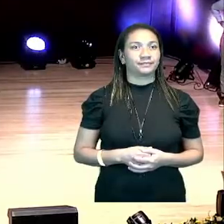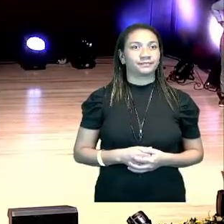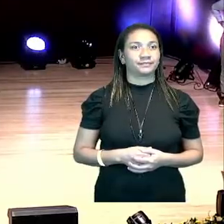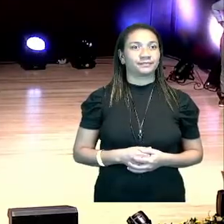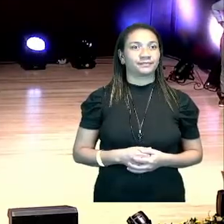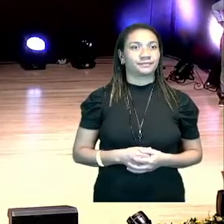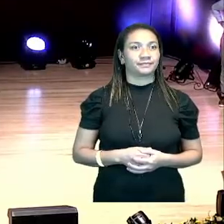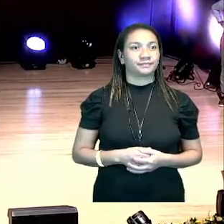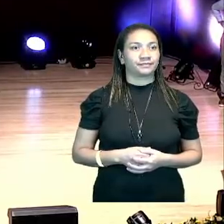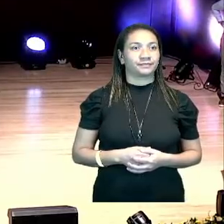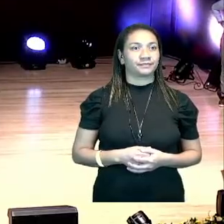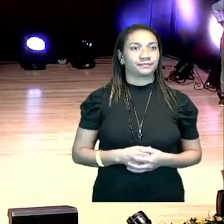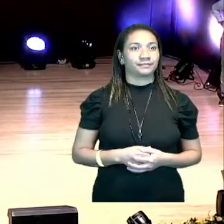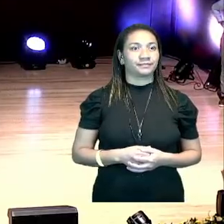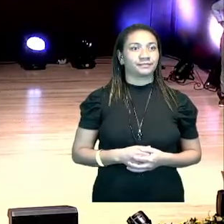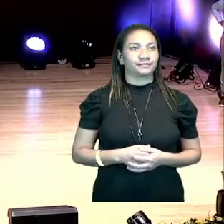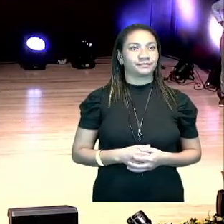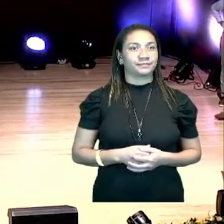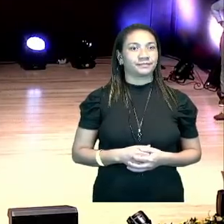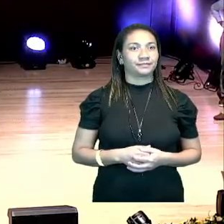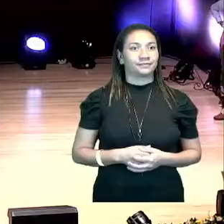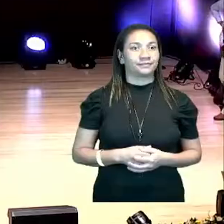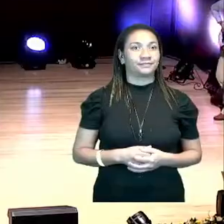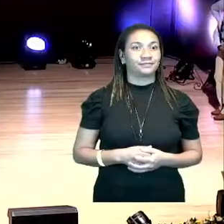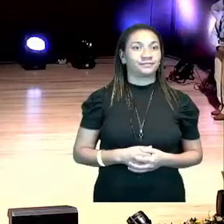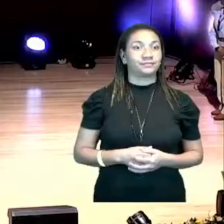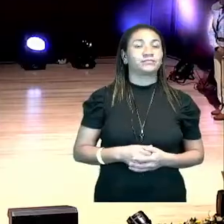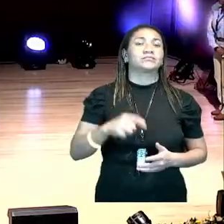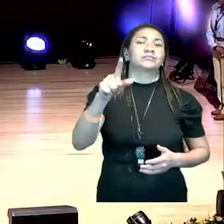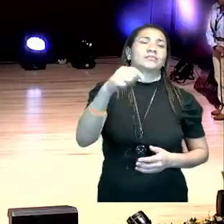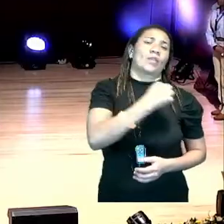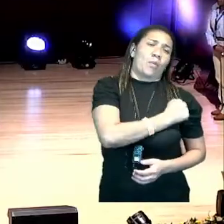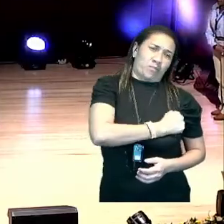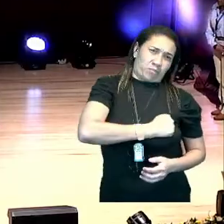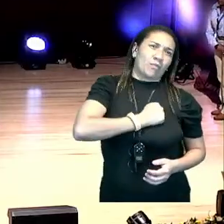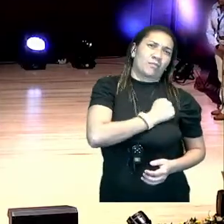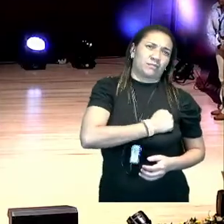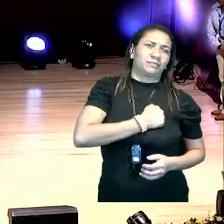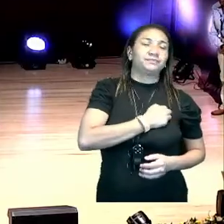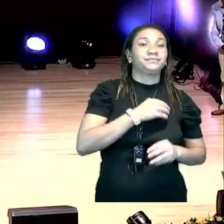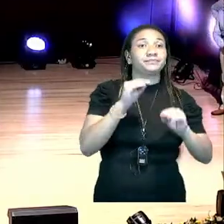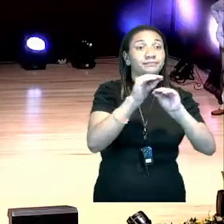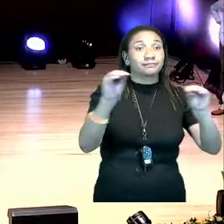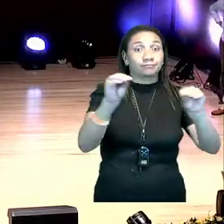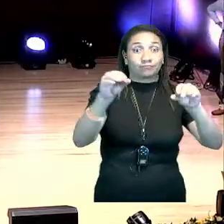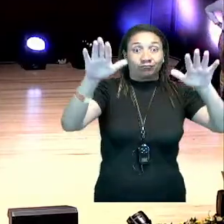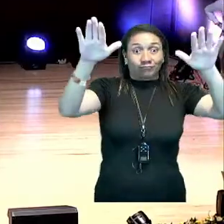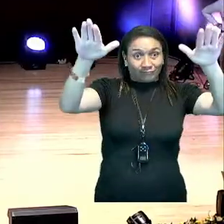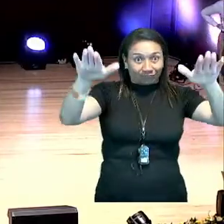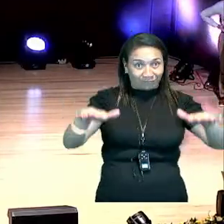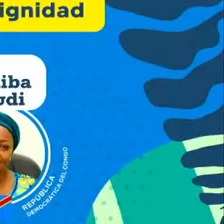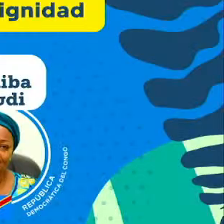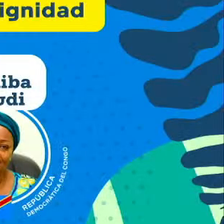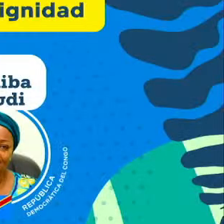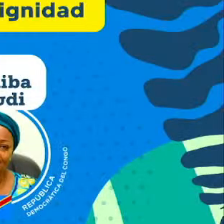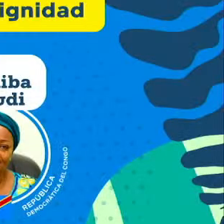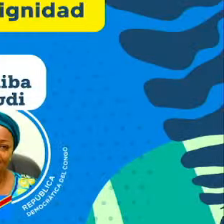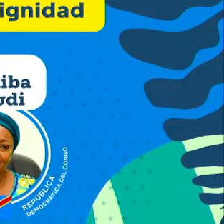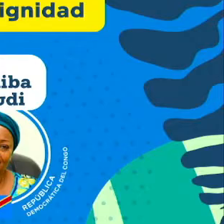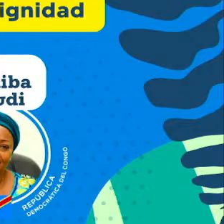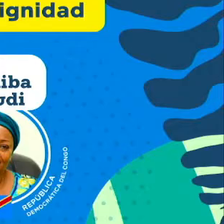Okay, please. Hola, les pido a todas que... I ask you all to please take your seats.